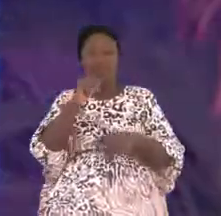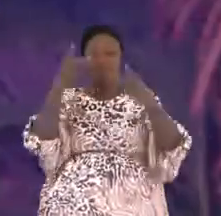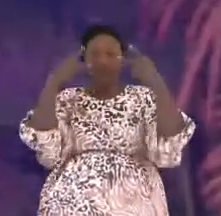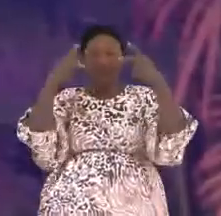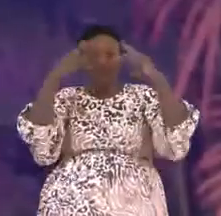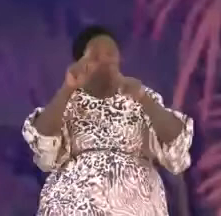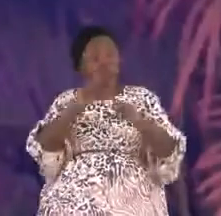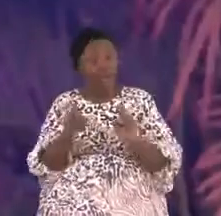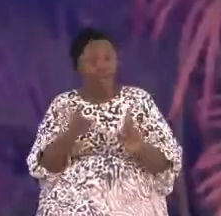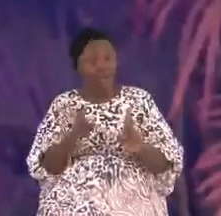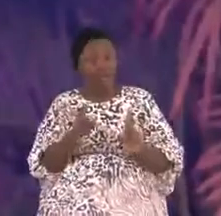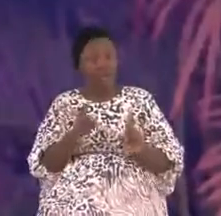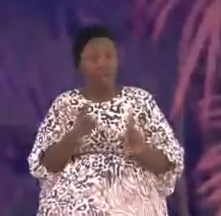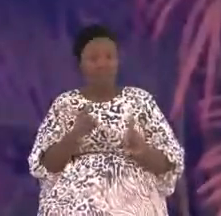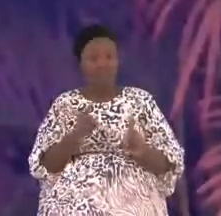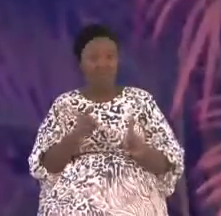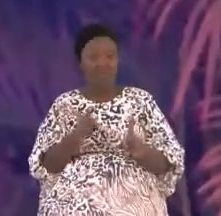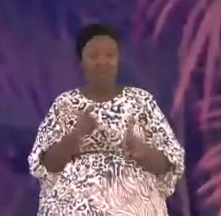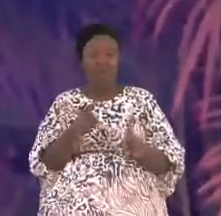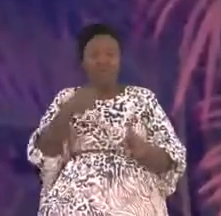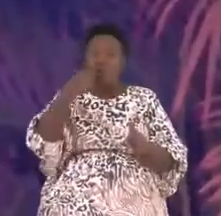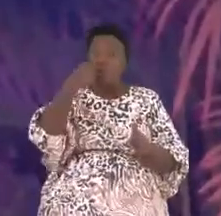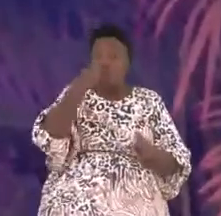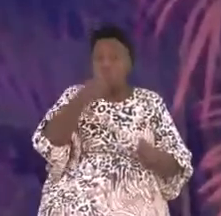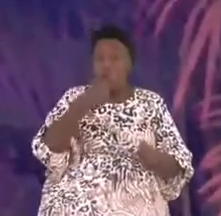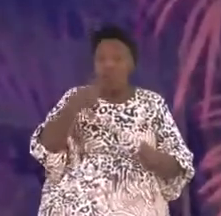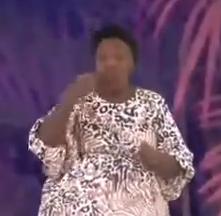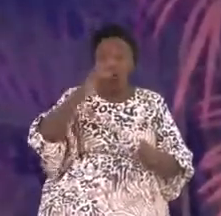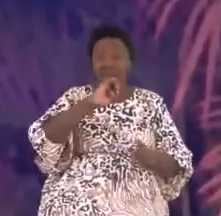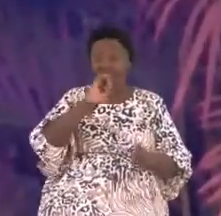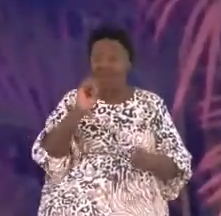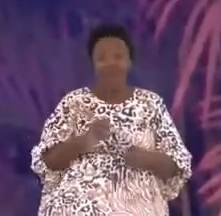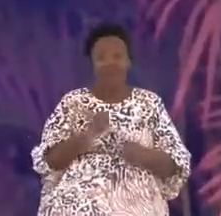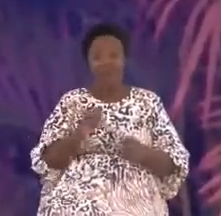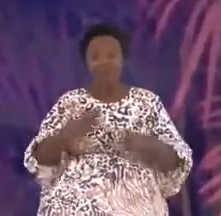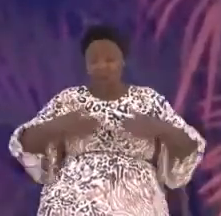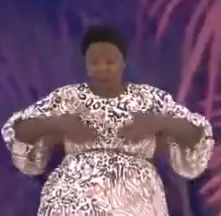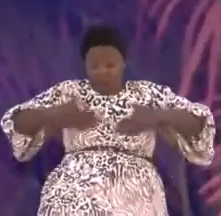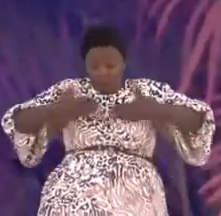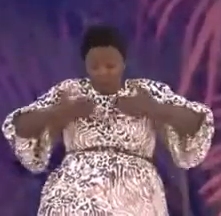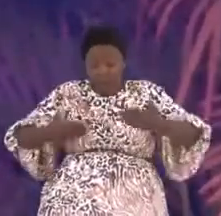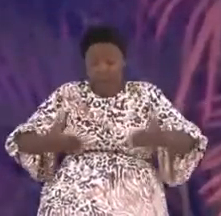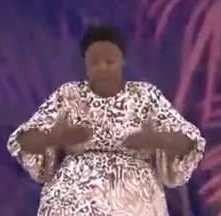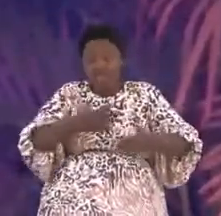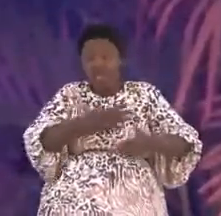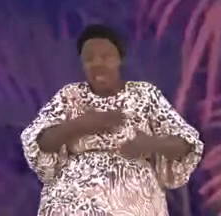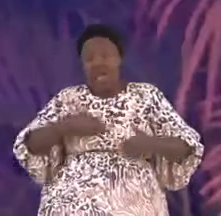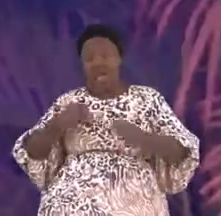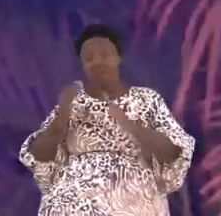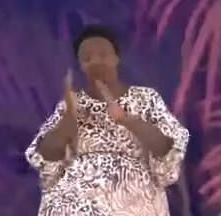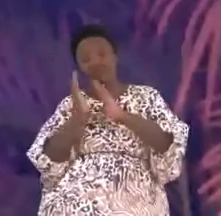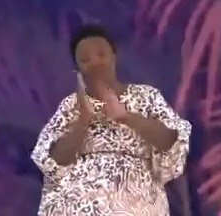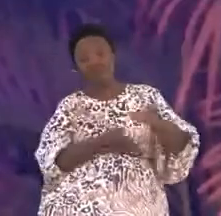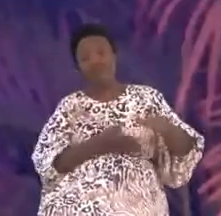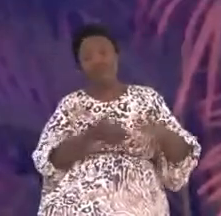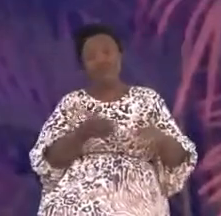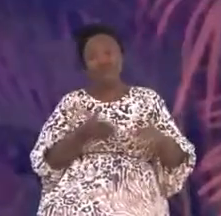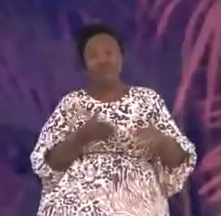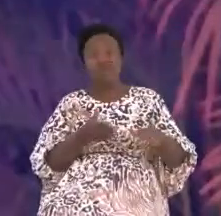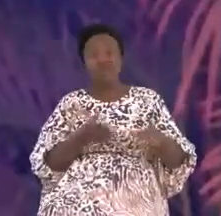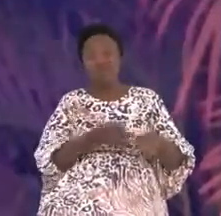verge who so confesses and forsaken them who sow also that is you